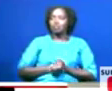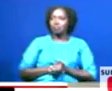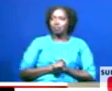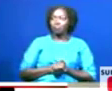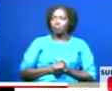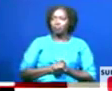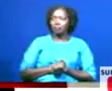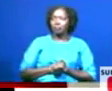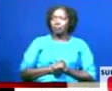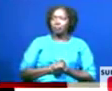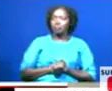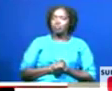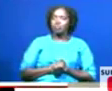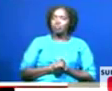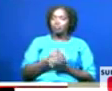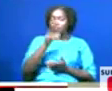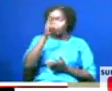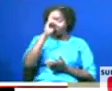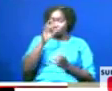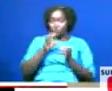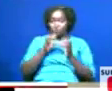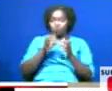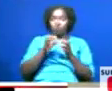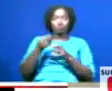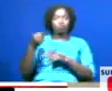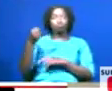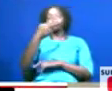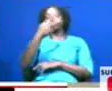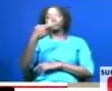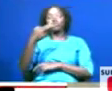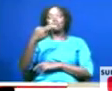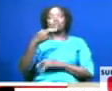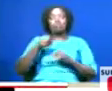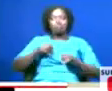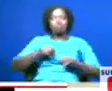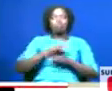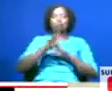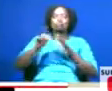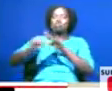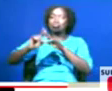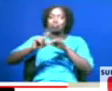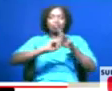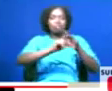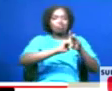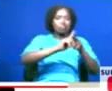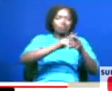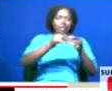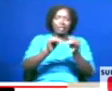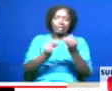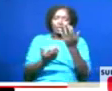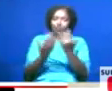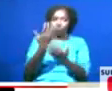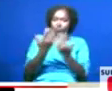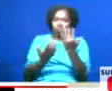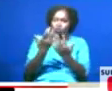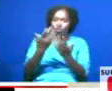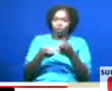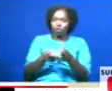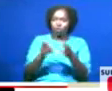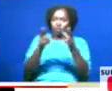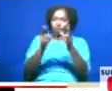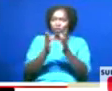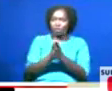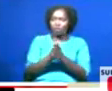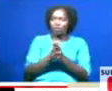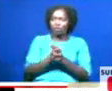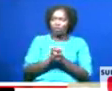At some point, police were forced to shoot in the air to disperse the protesters who were attempting to light bonfires on the roads.